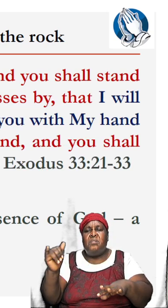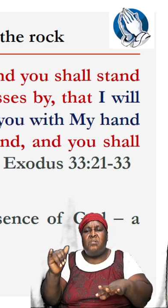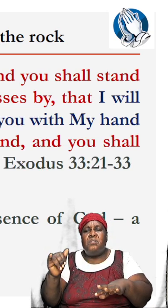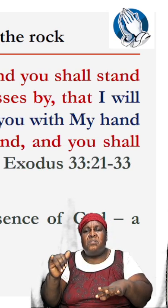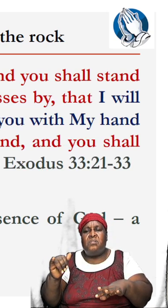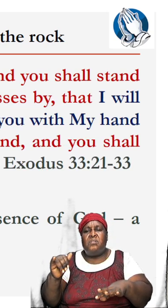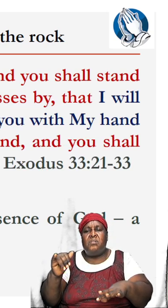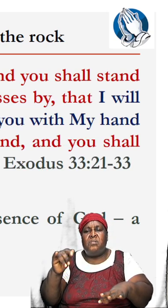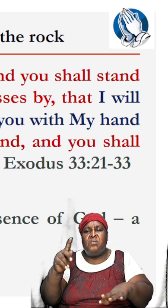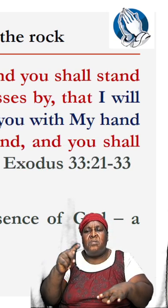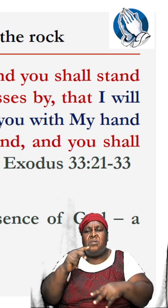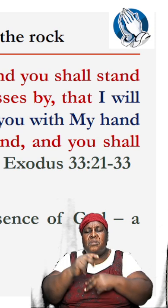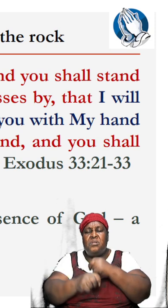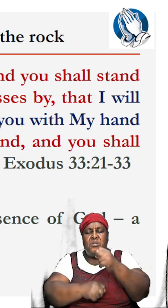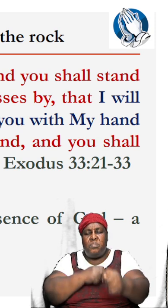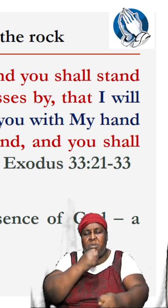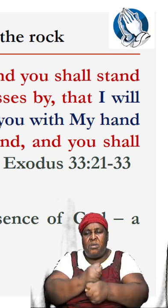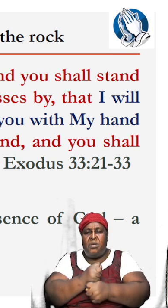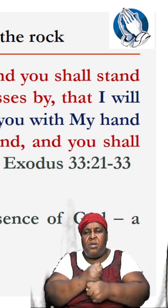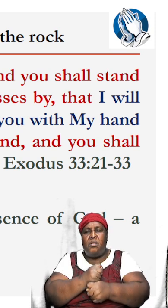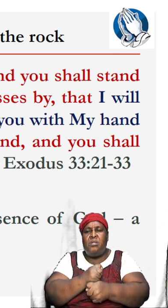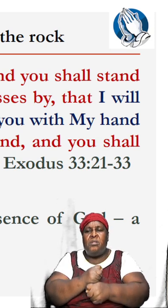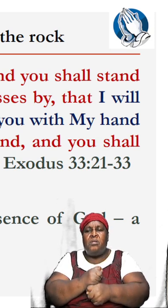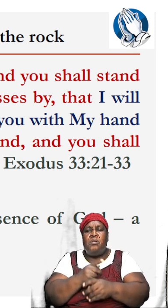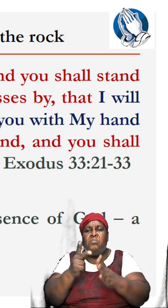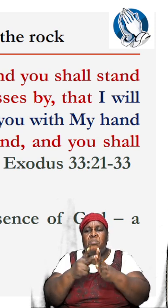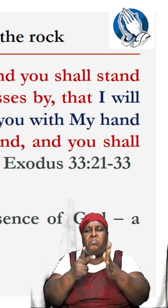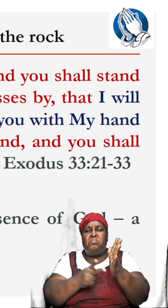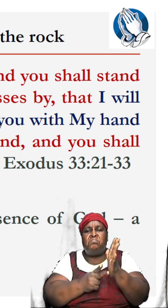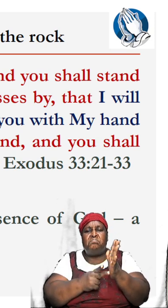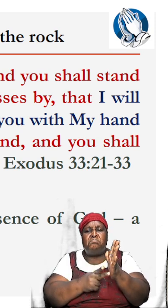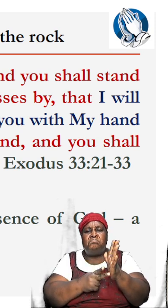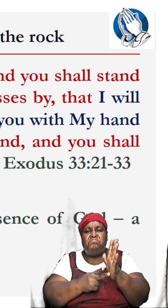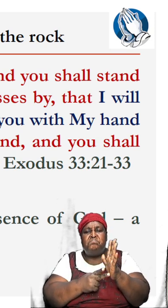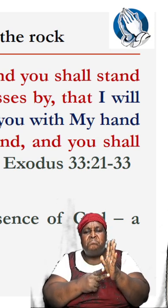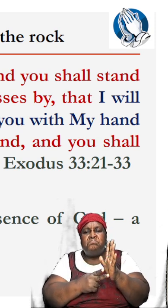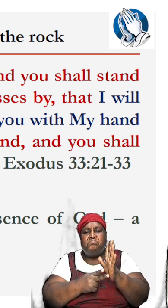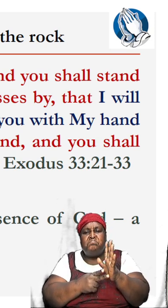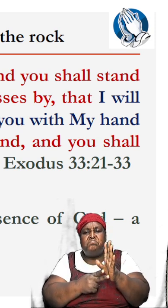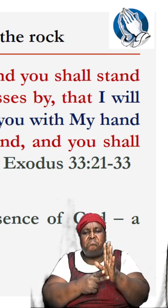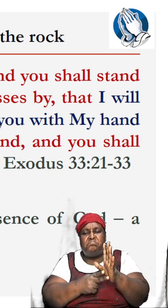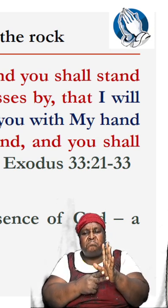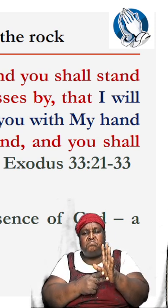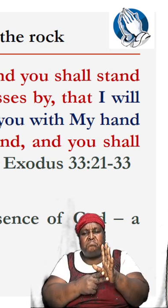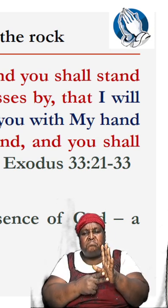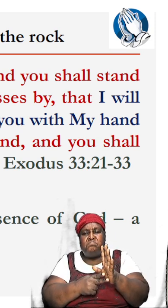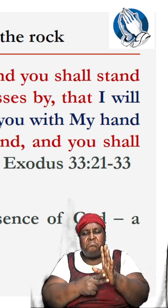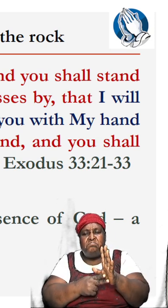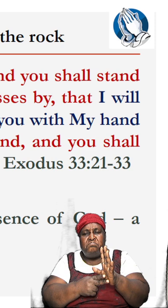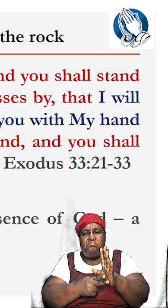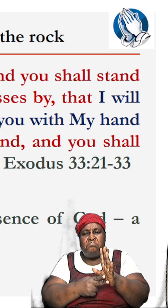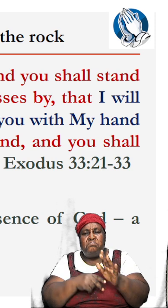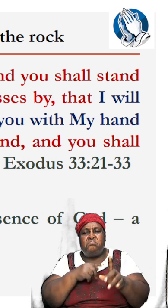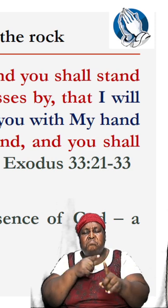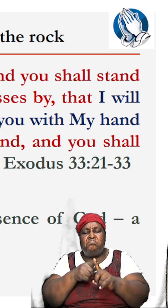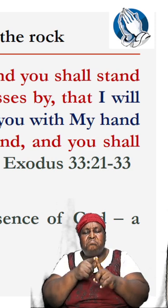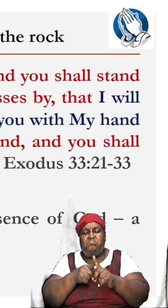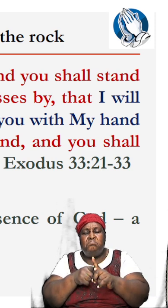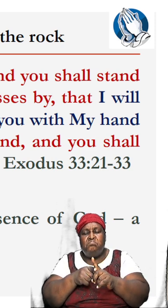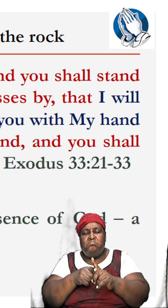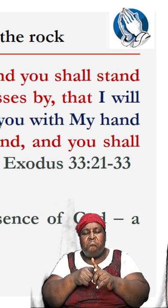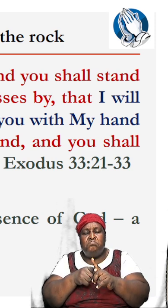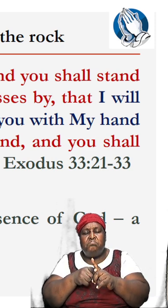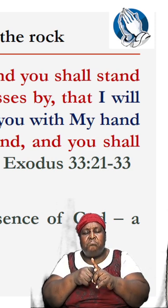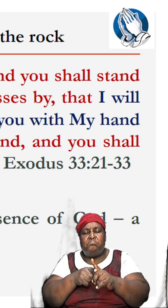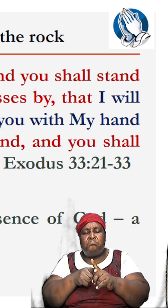principle. It practically speaks of that a type is divinely appointed illustration of